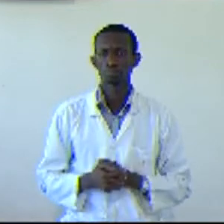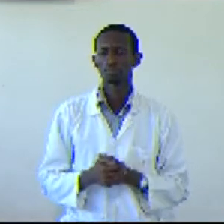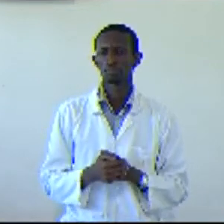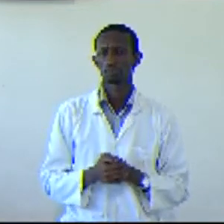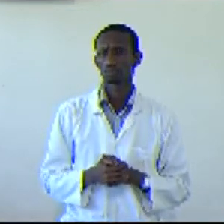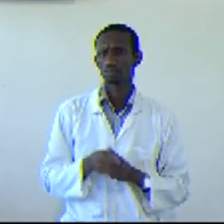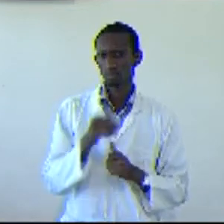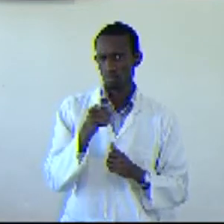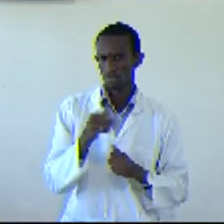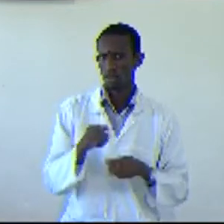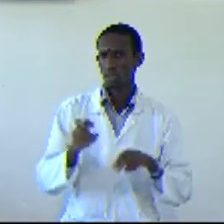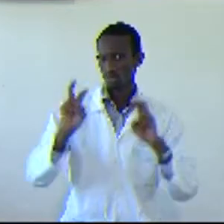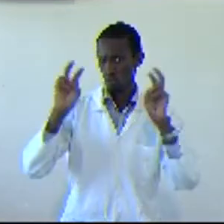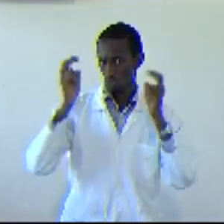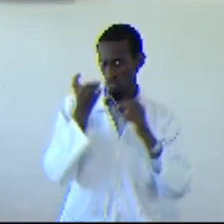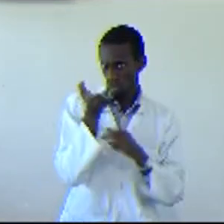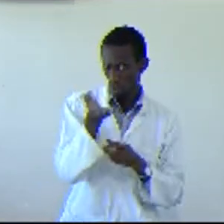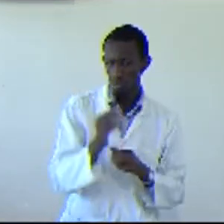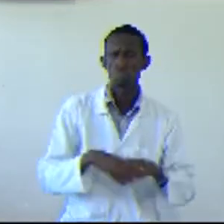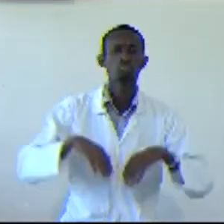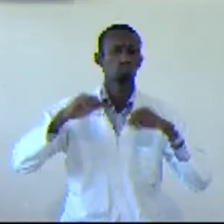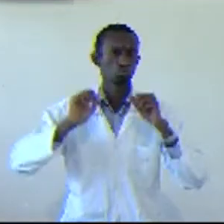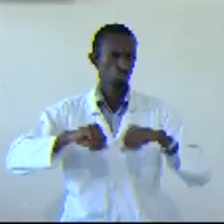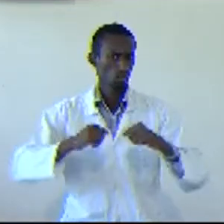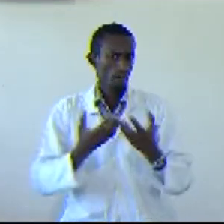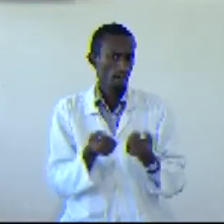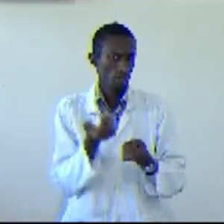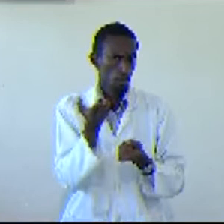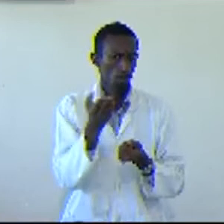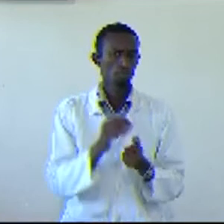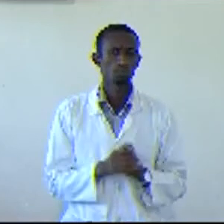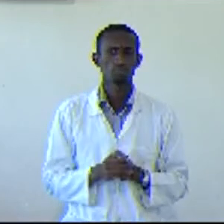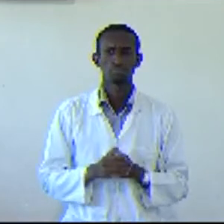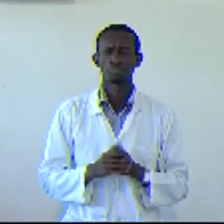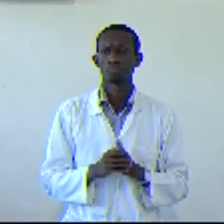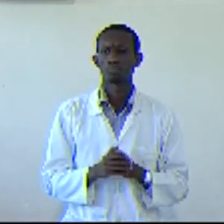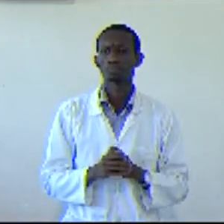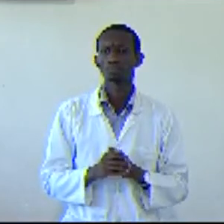then unit of that, so we may have now a unit. So the unit